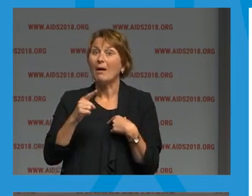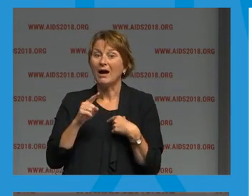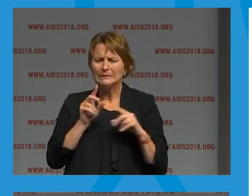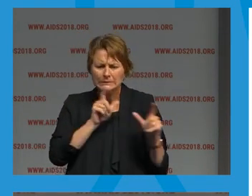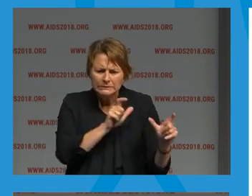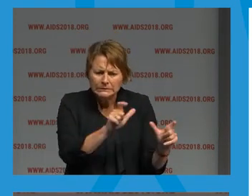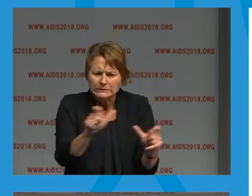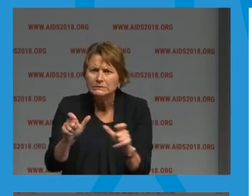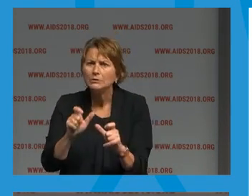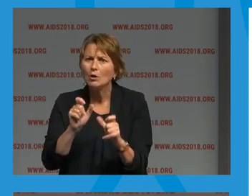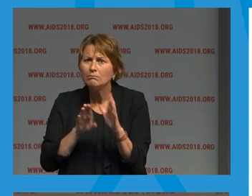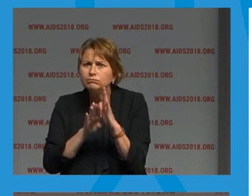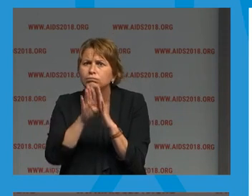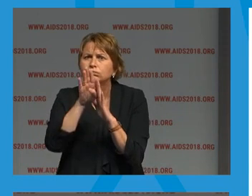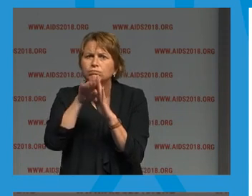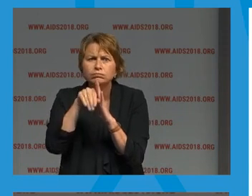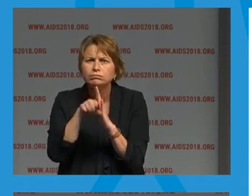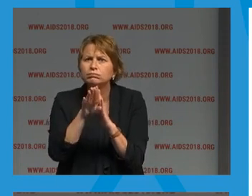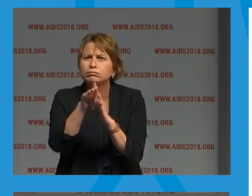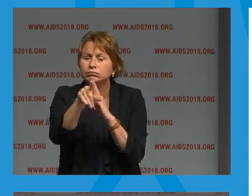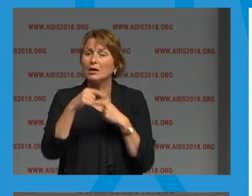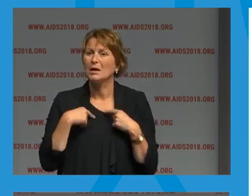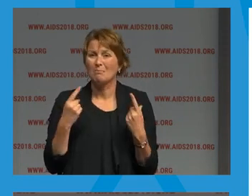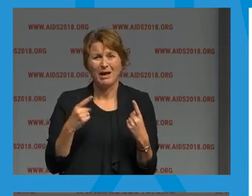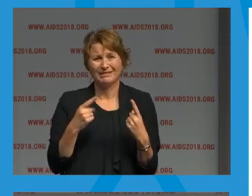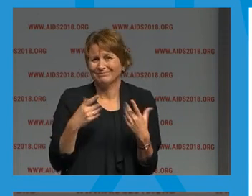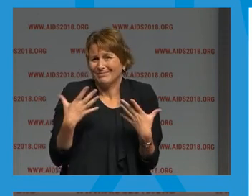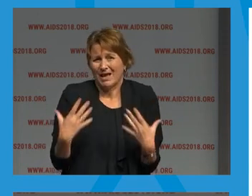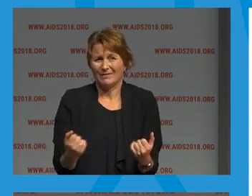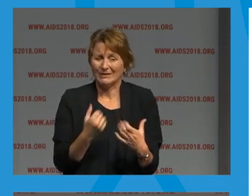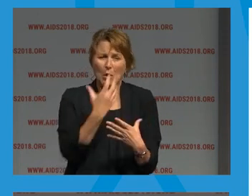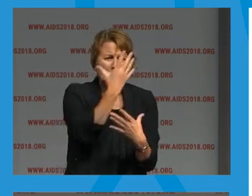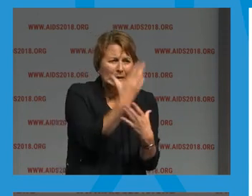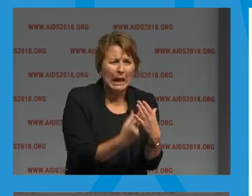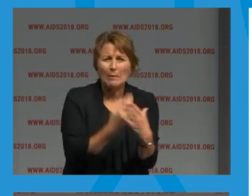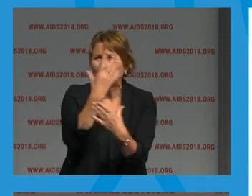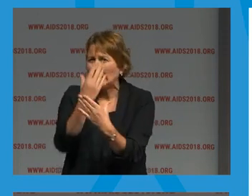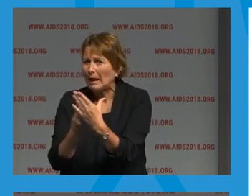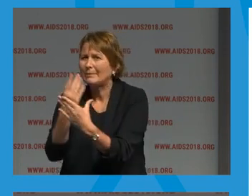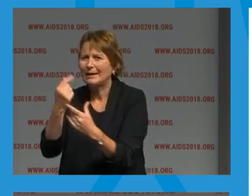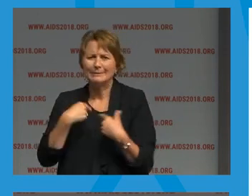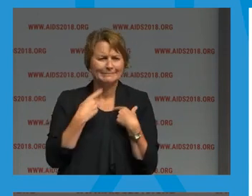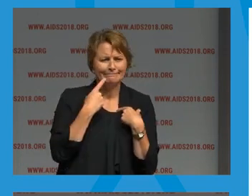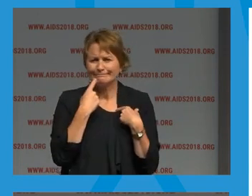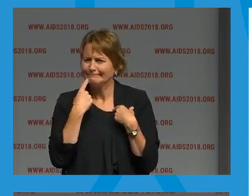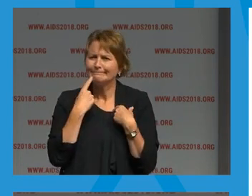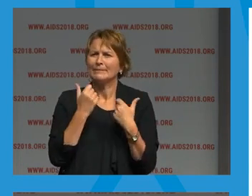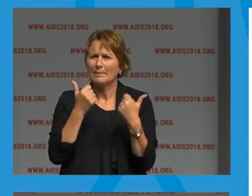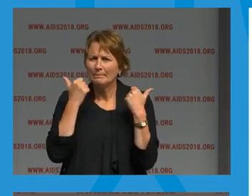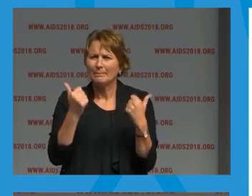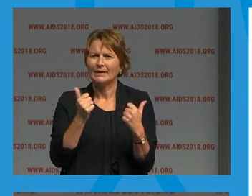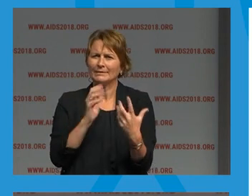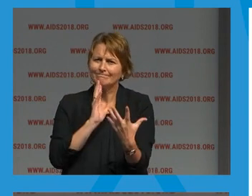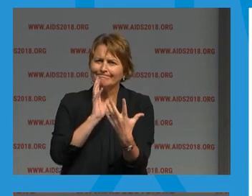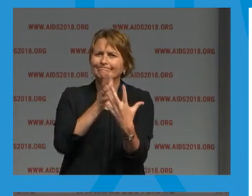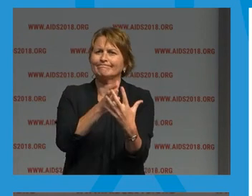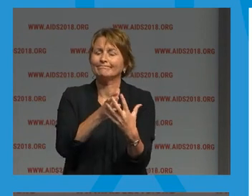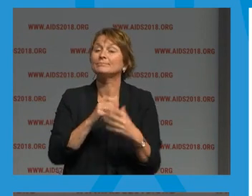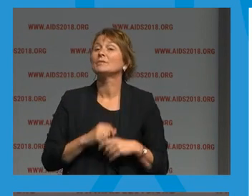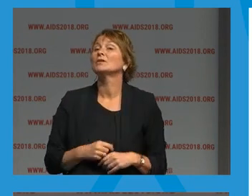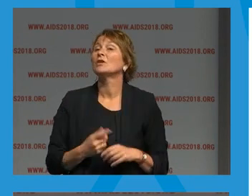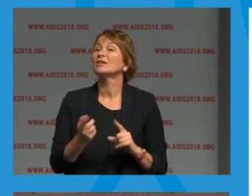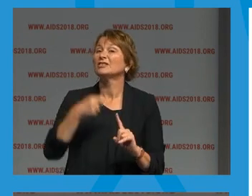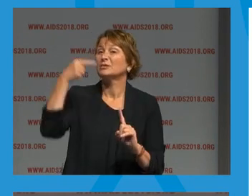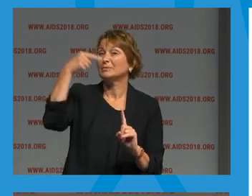key gaps in these areas. We need still continued expansion of prevention interventions to saturation, particularly in 15